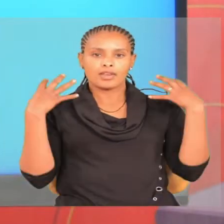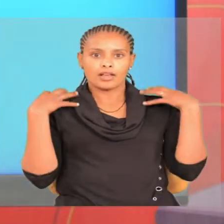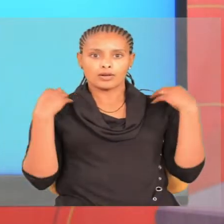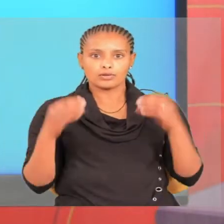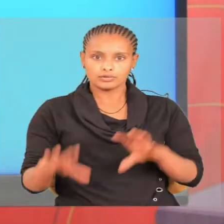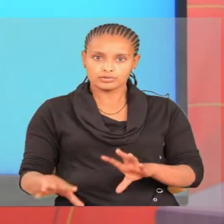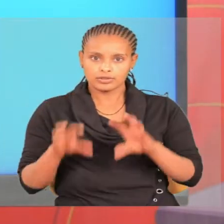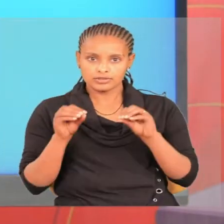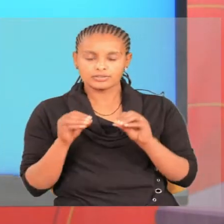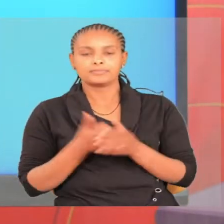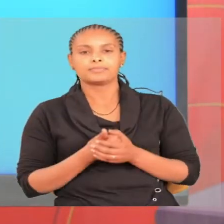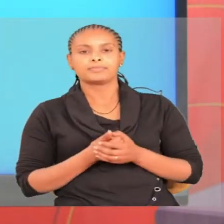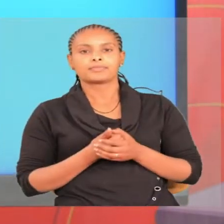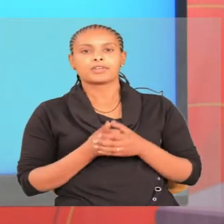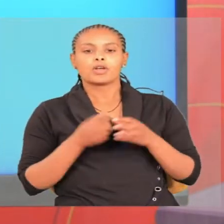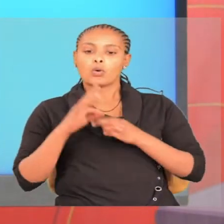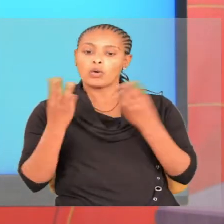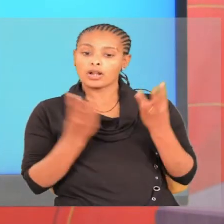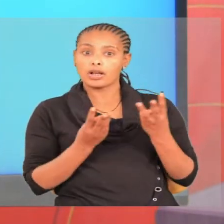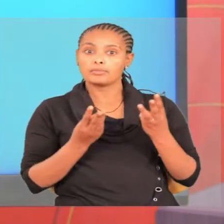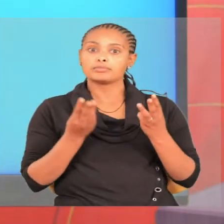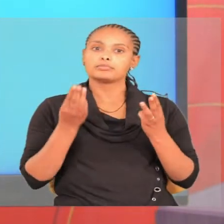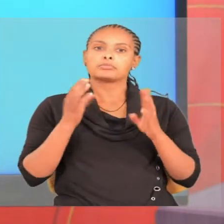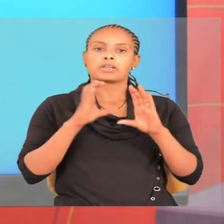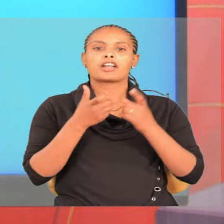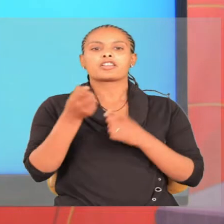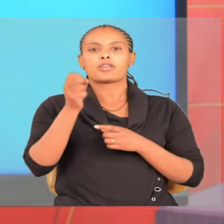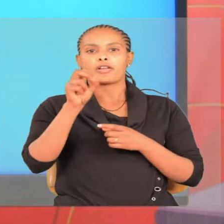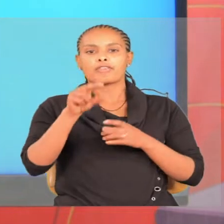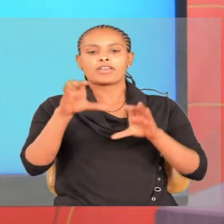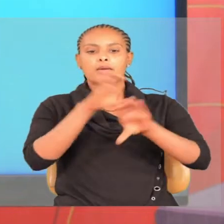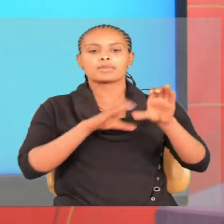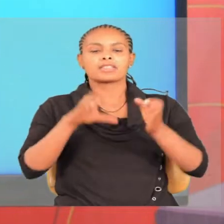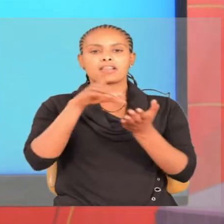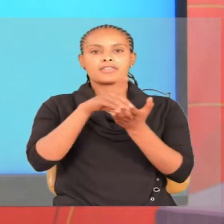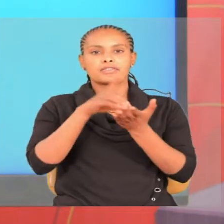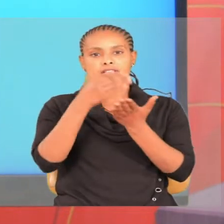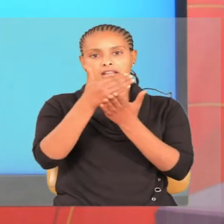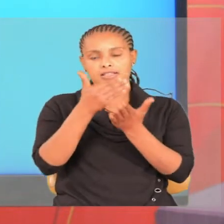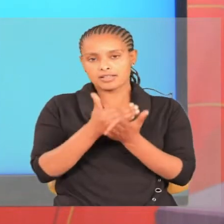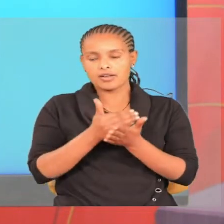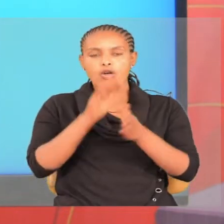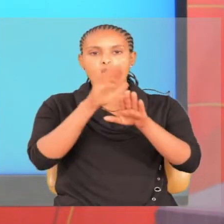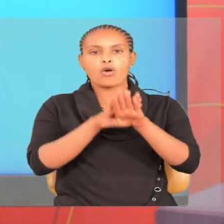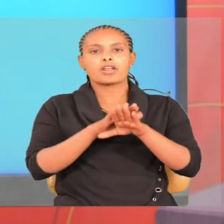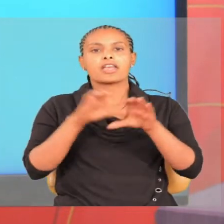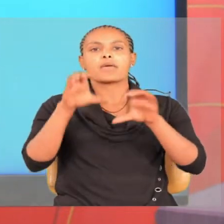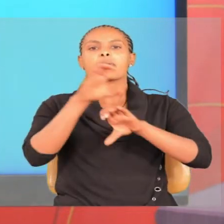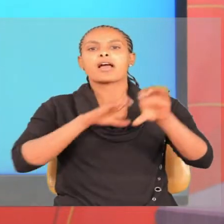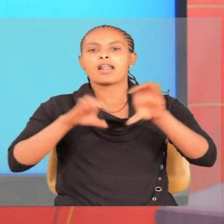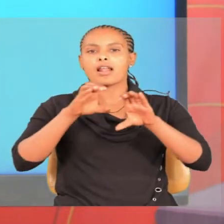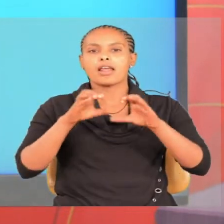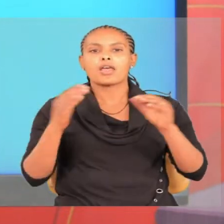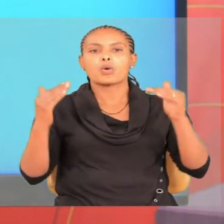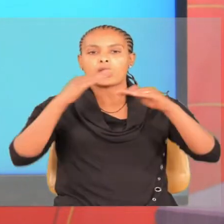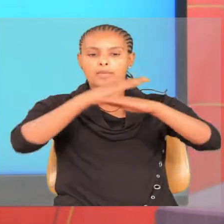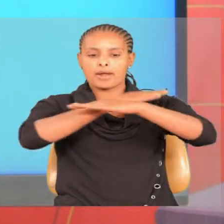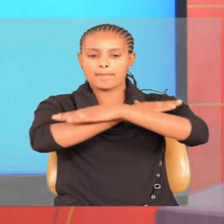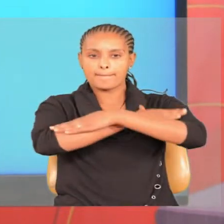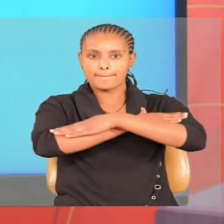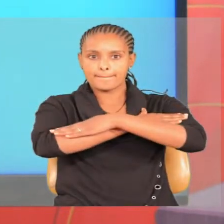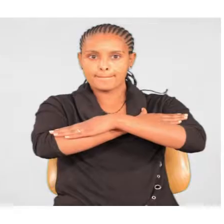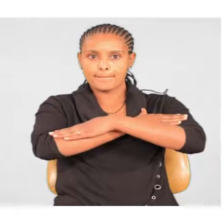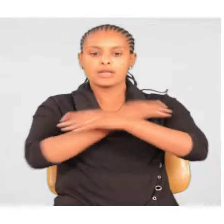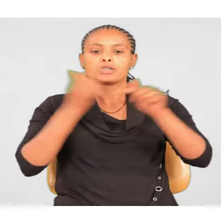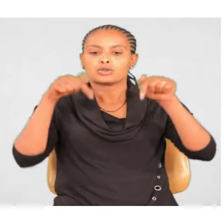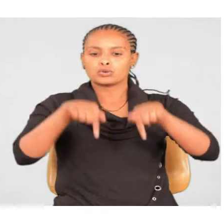Hello students, welcome to grade 12 chemistry revision lesson on chemical equilibrium.